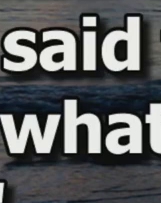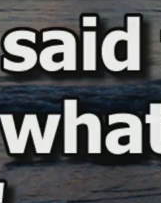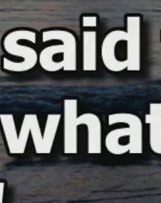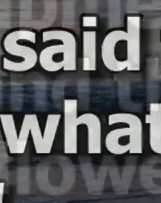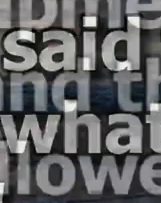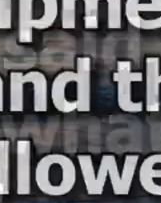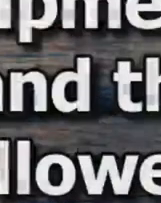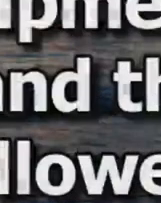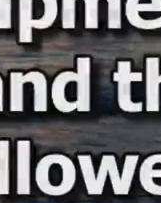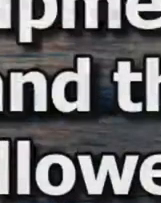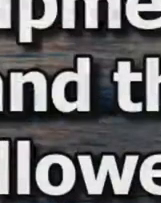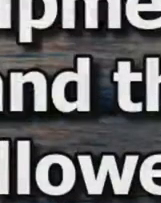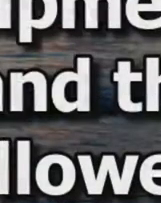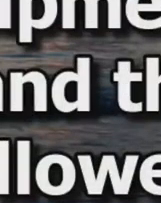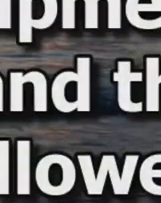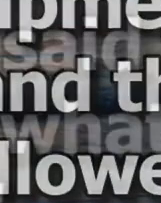done,